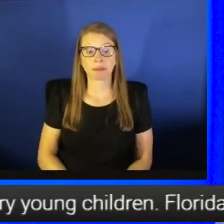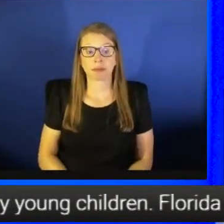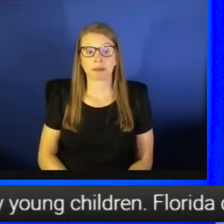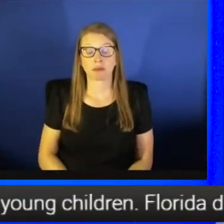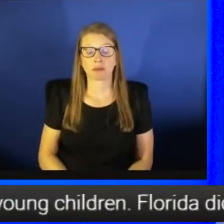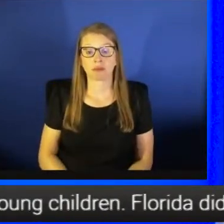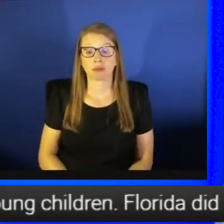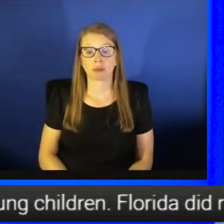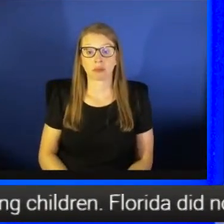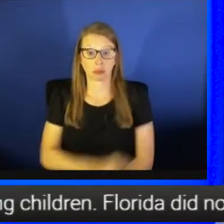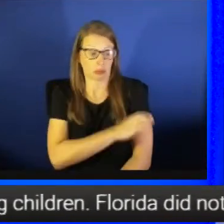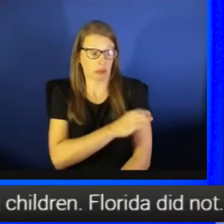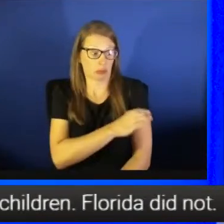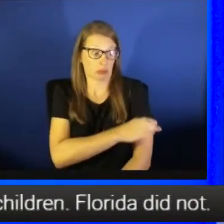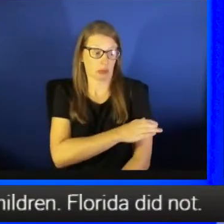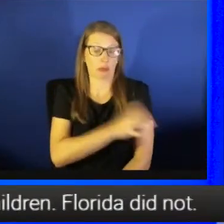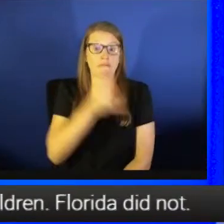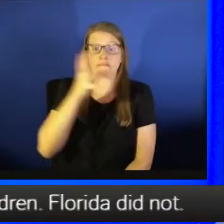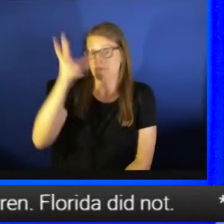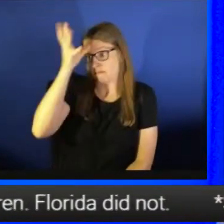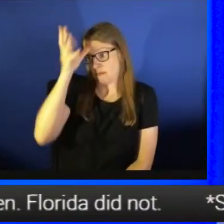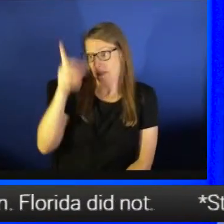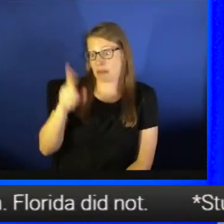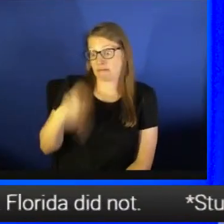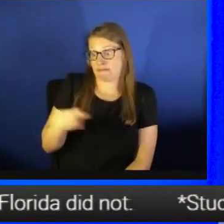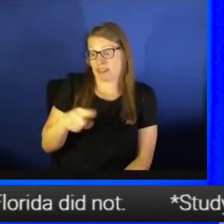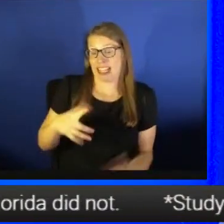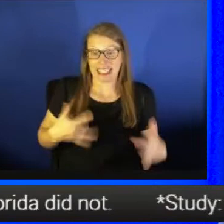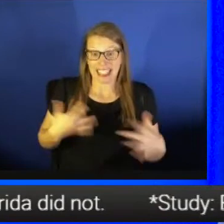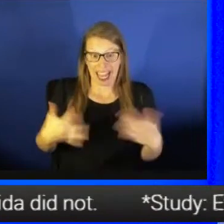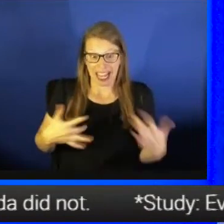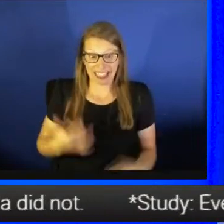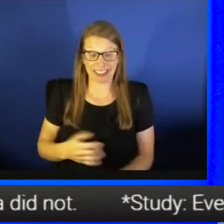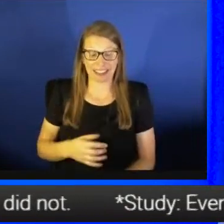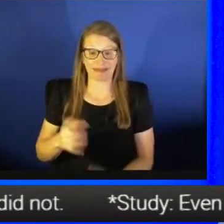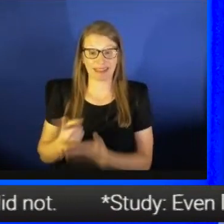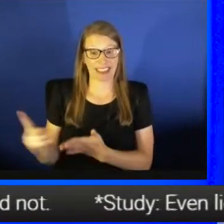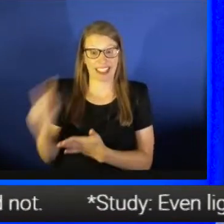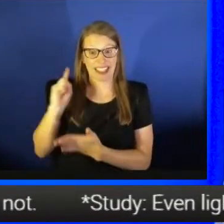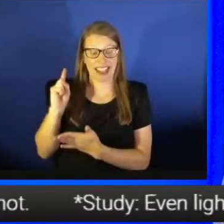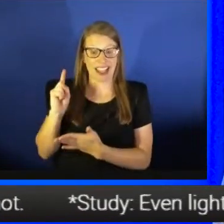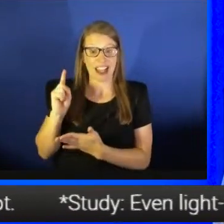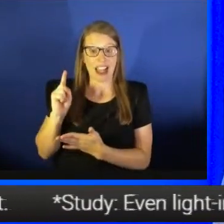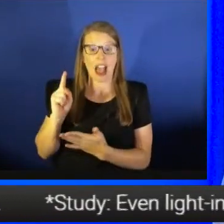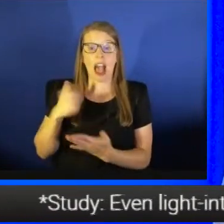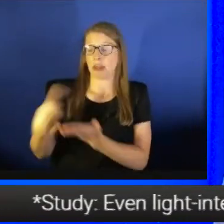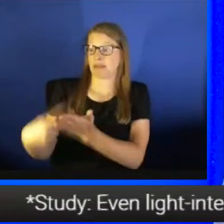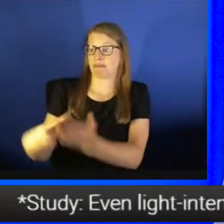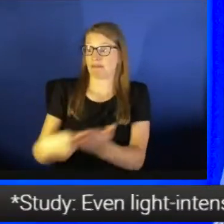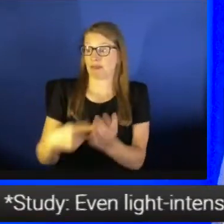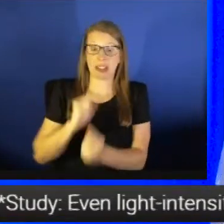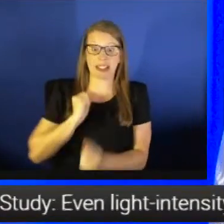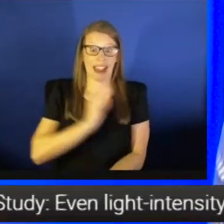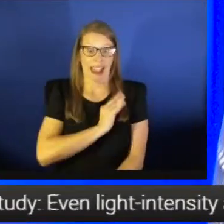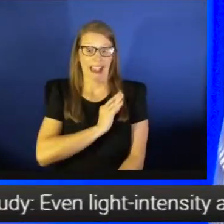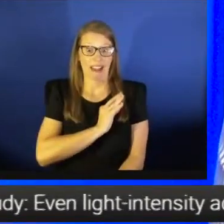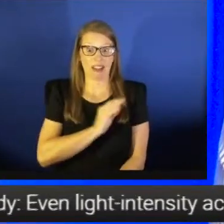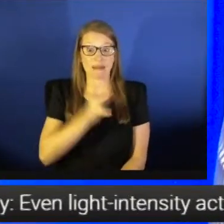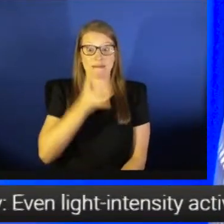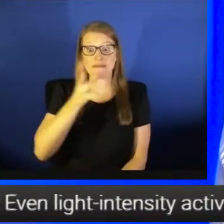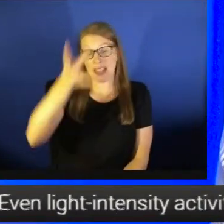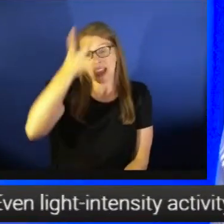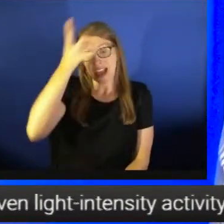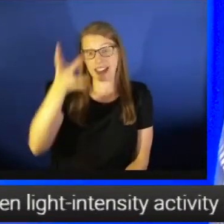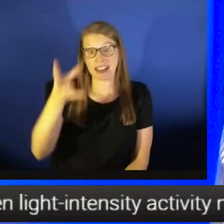that parents they're excited. Just last week when I was rounding with staff, parents they're